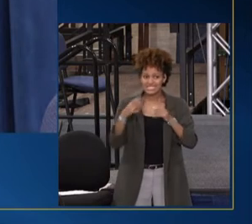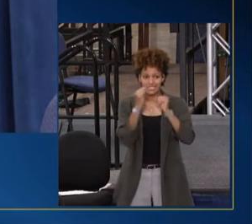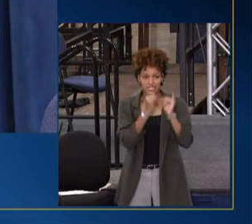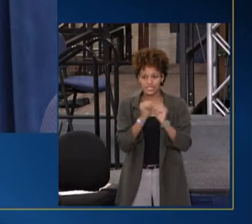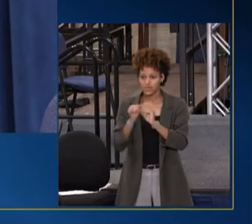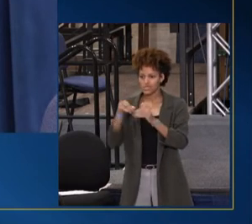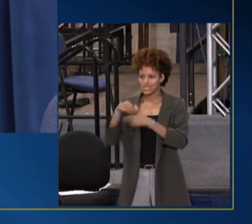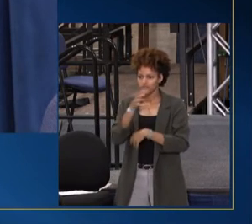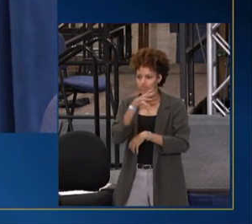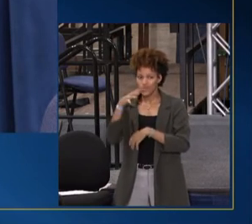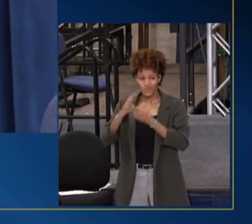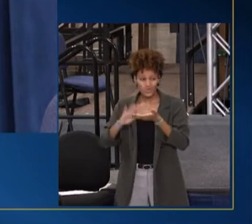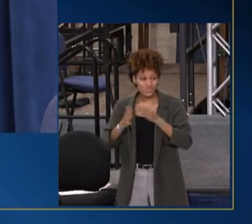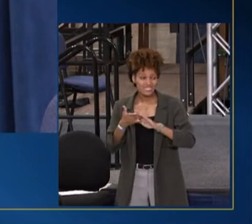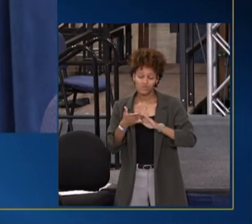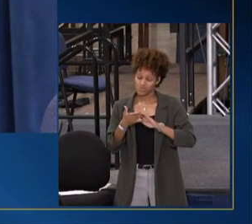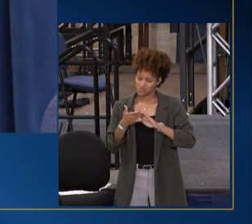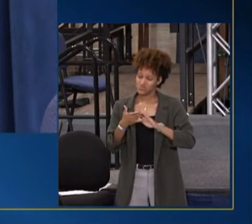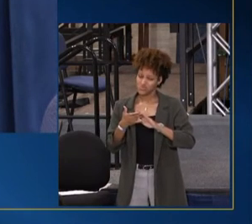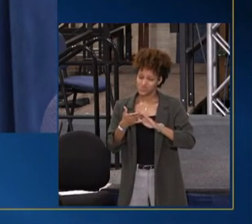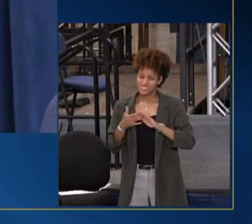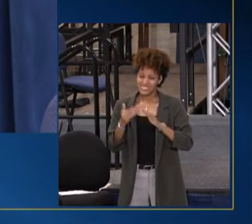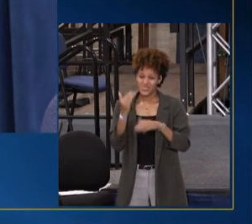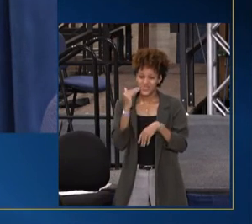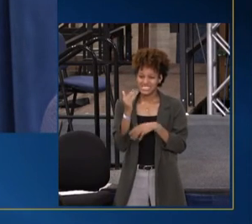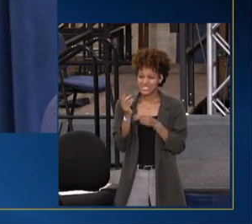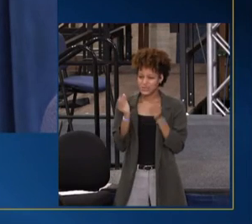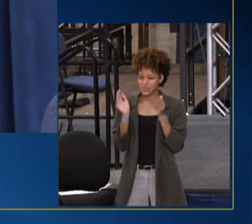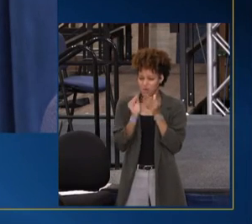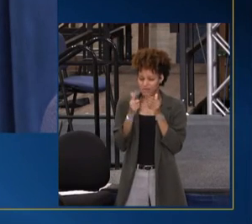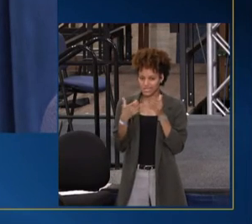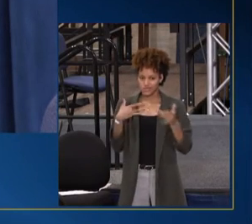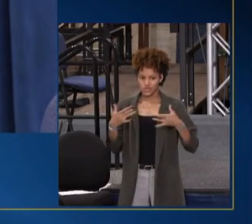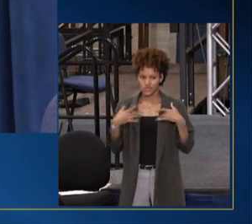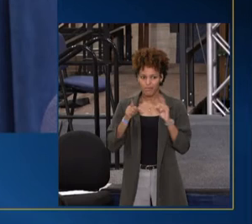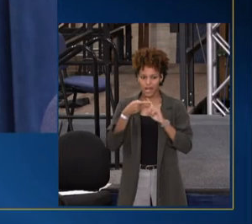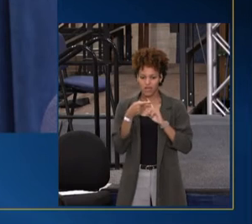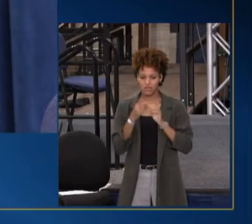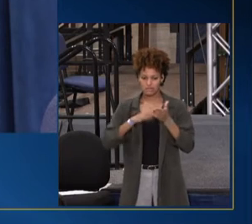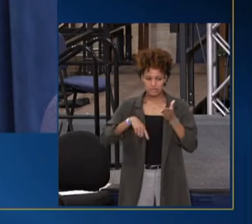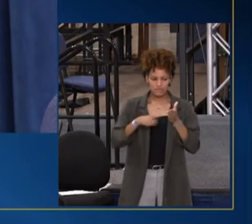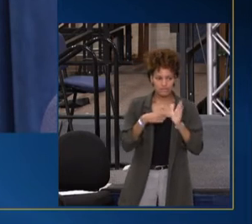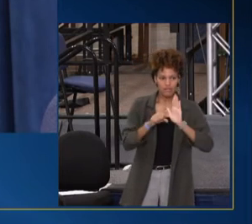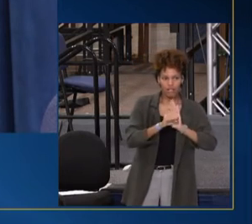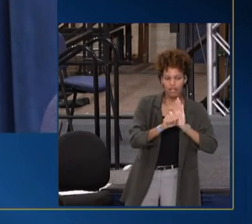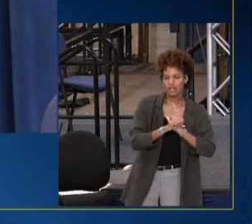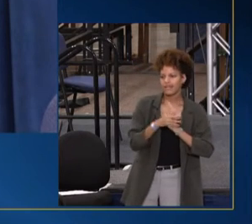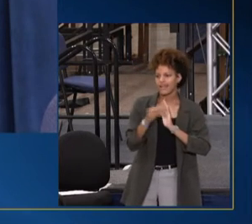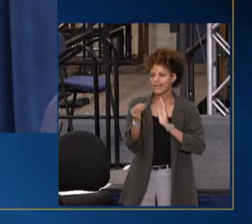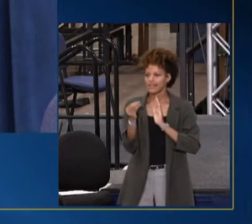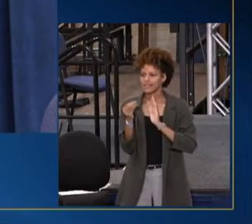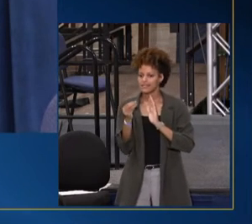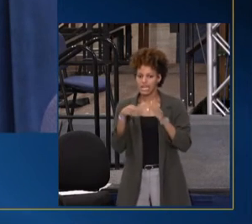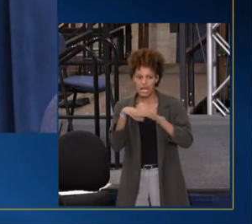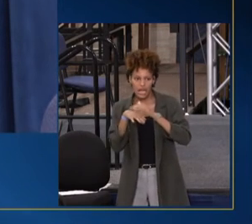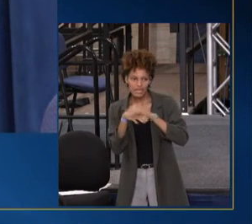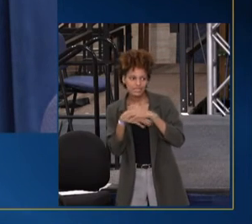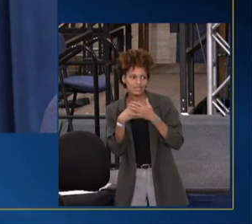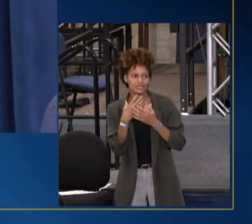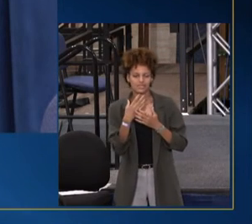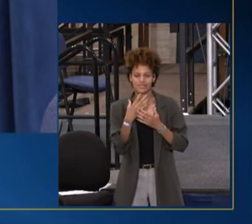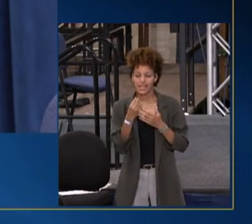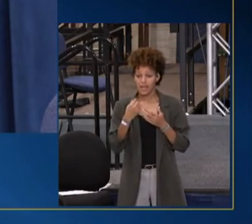individuals in rural communities can be particularly acute because of concerns about stigma, because of concerns about access, and we